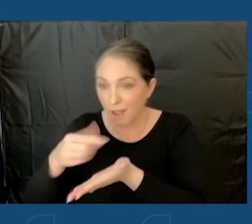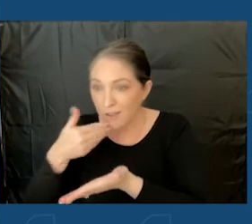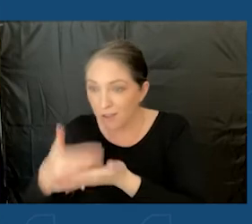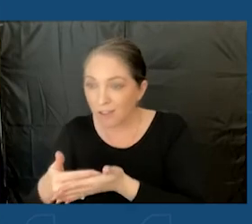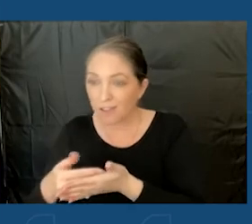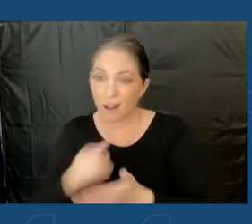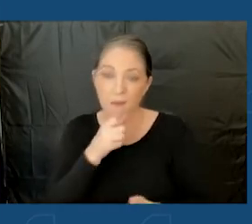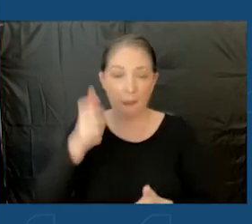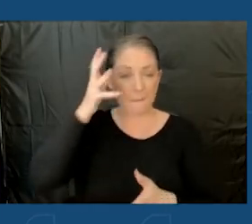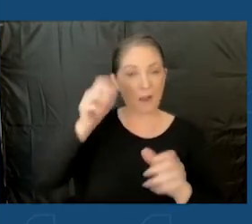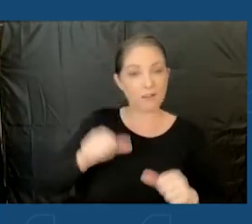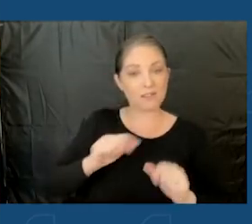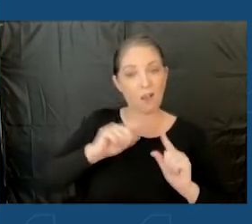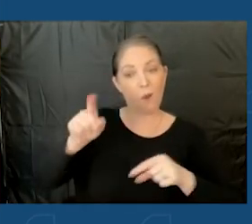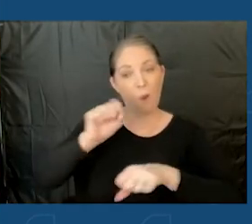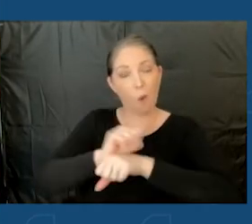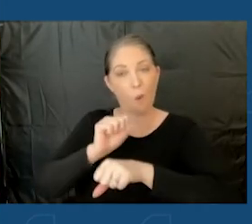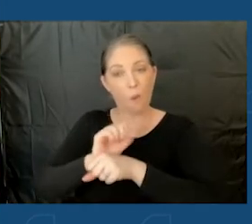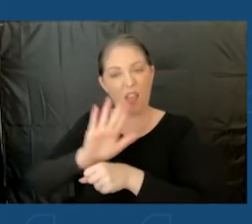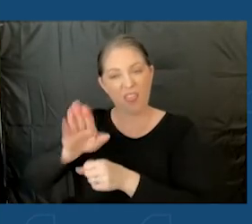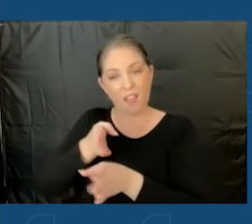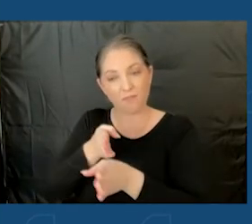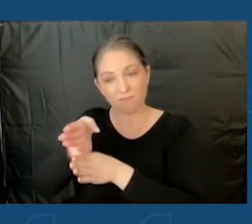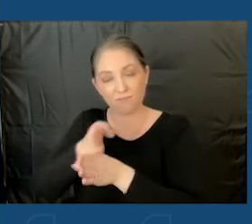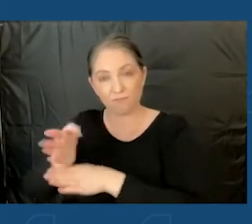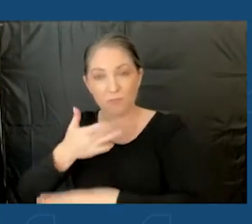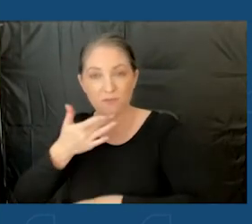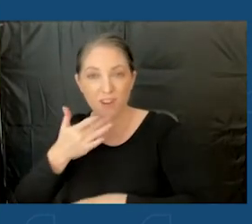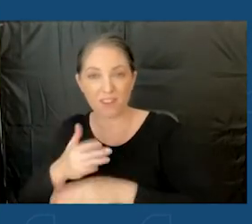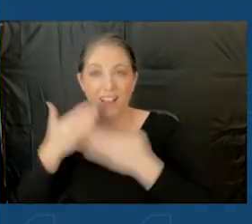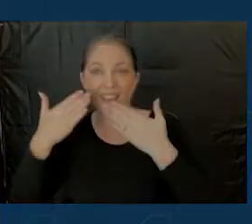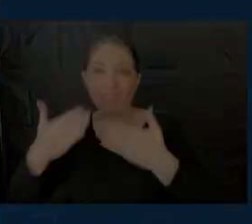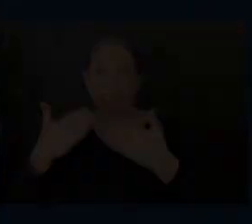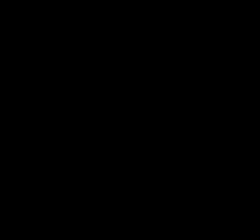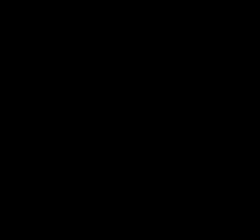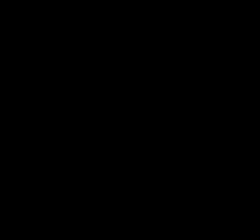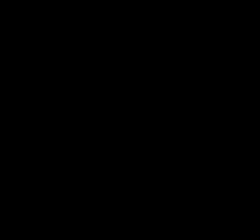Thank you for attending today's event. For those joining us here in